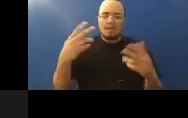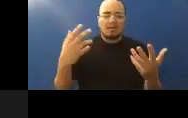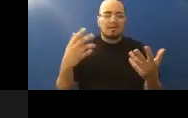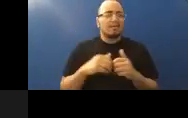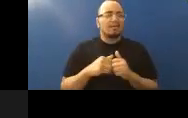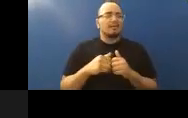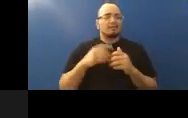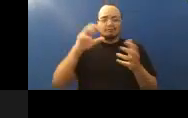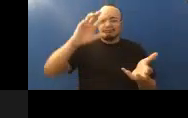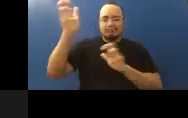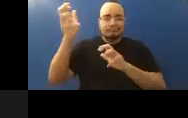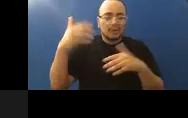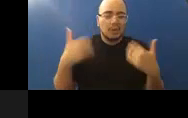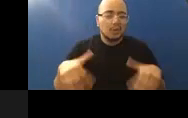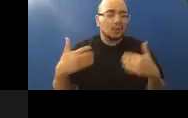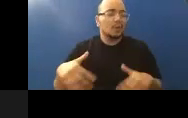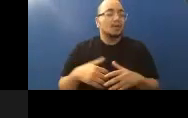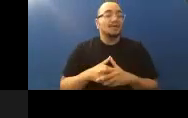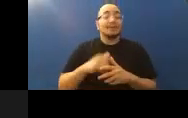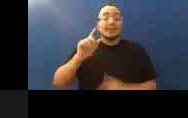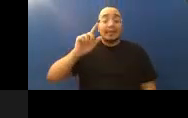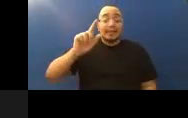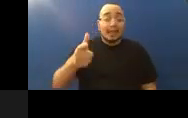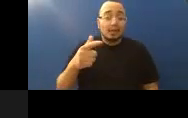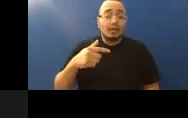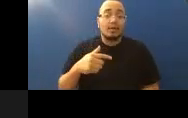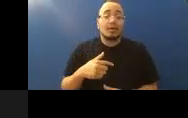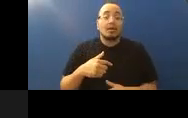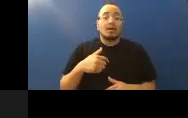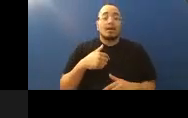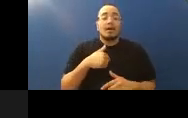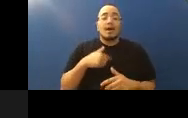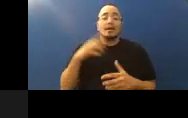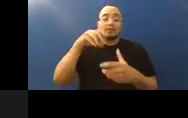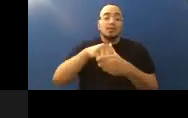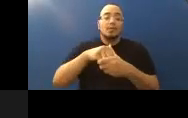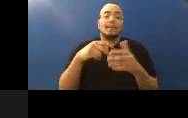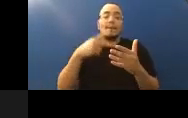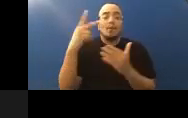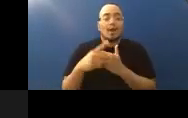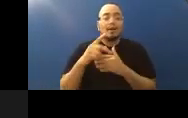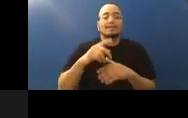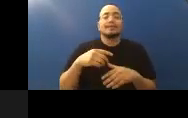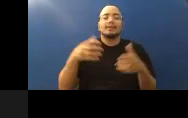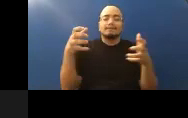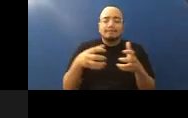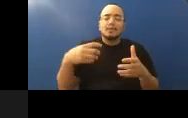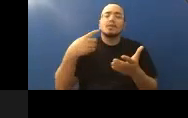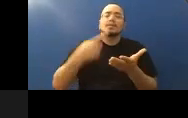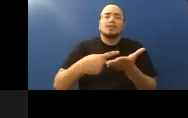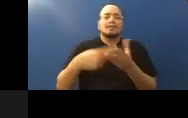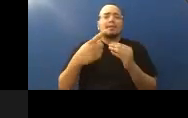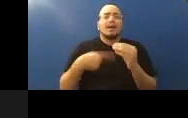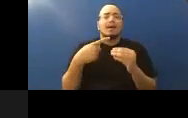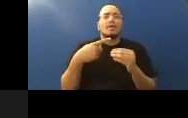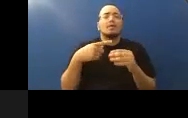to eventually lead a program where we were talking to men of color about sexism, patriarchy, but